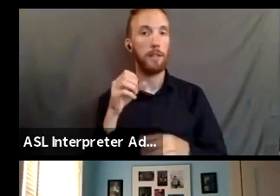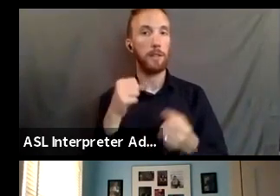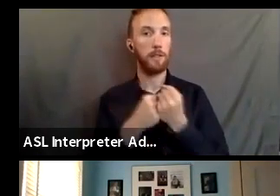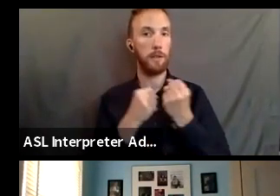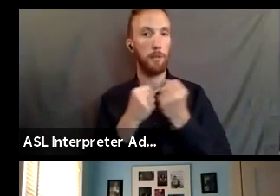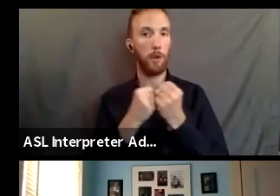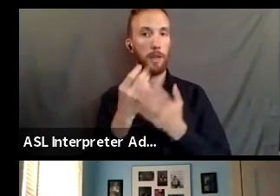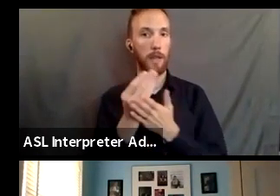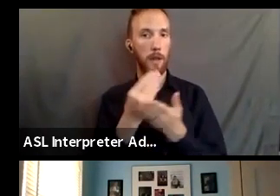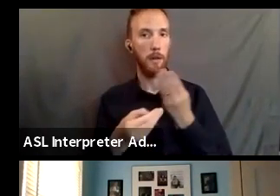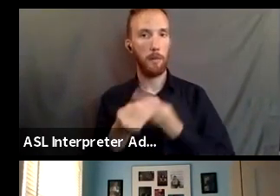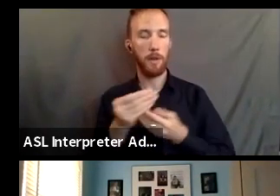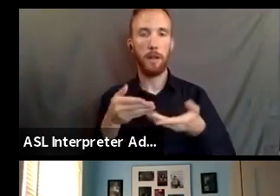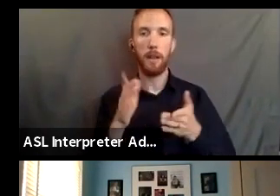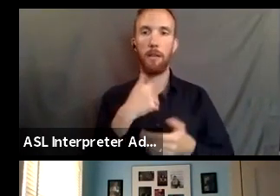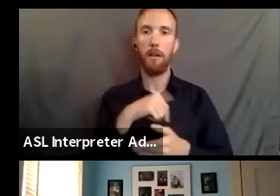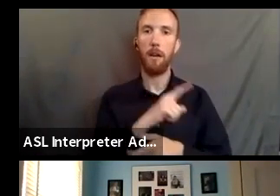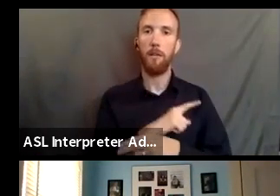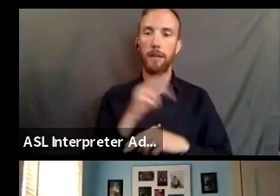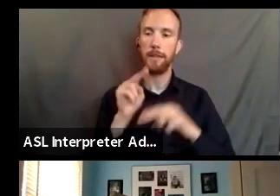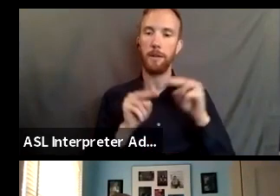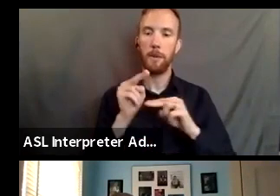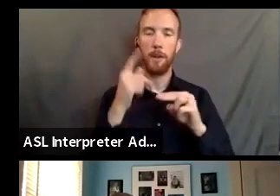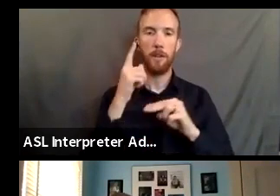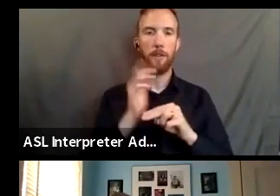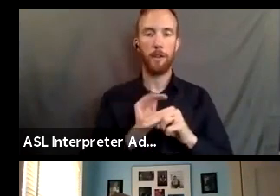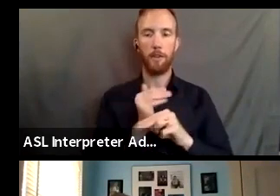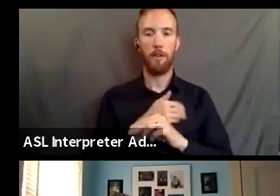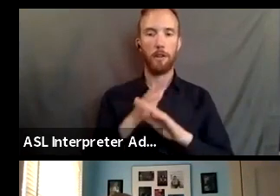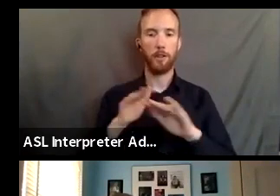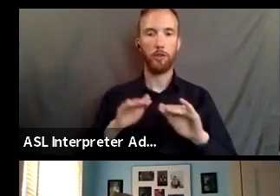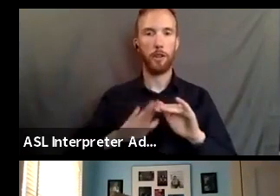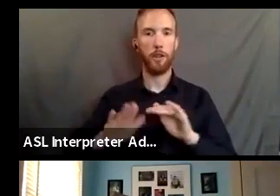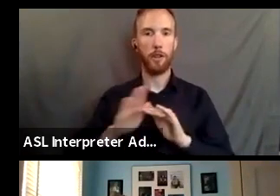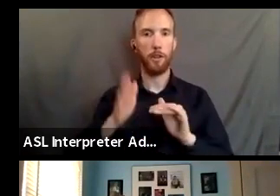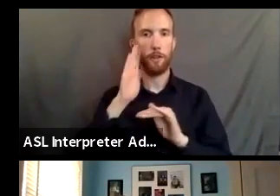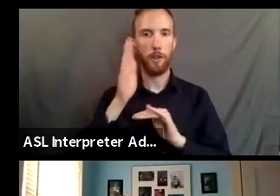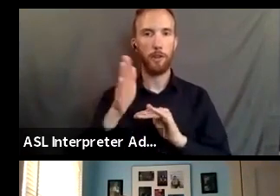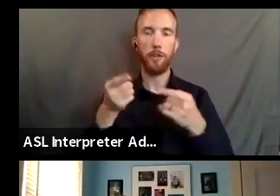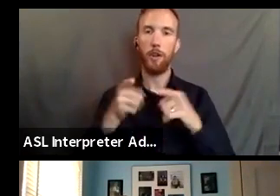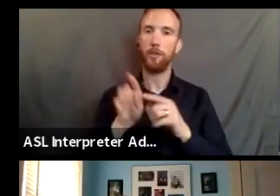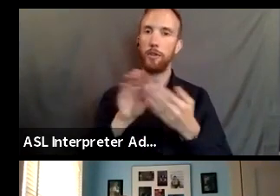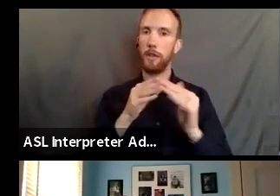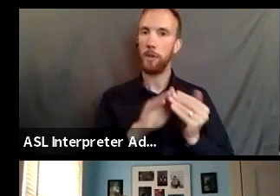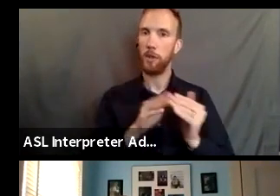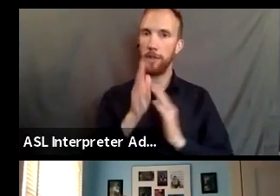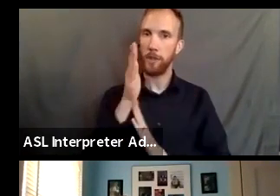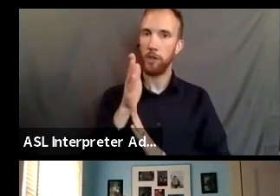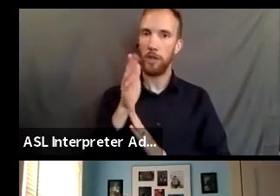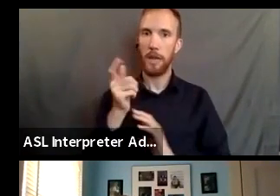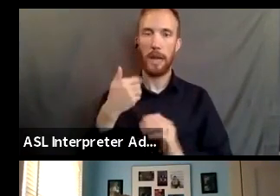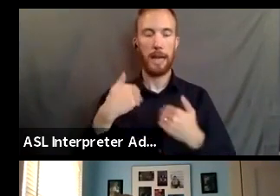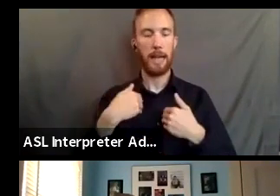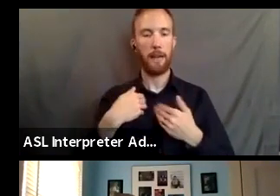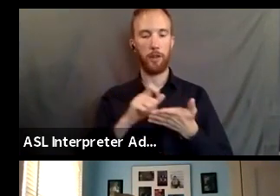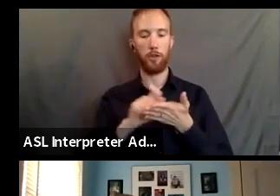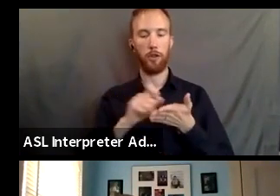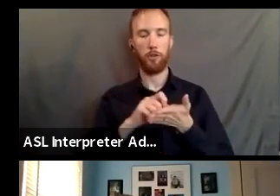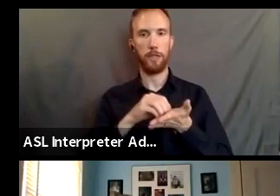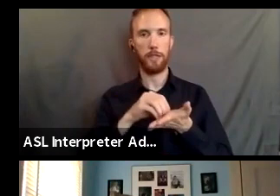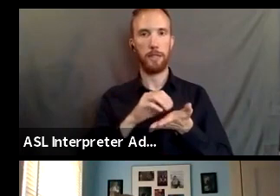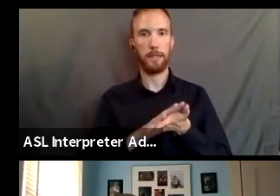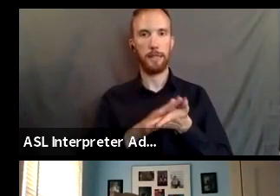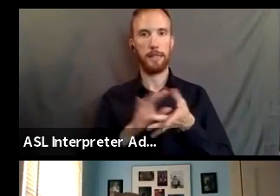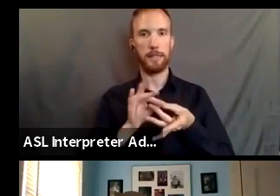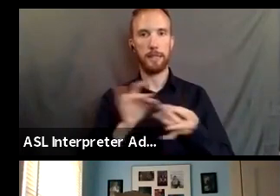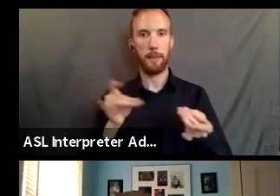we're building for our children's future and our community's future i'm submitting this as a review statement for the board and staff to review